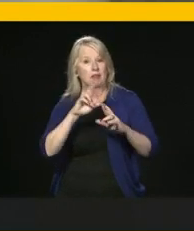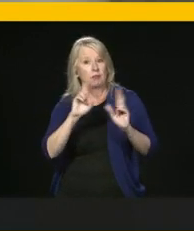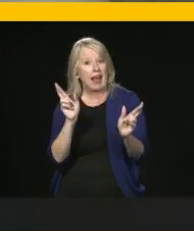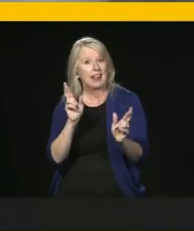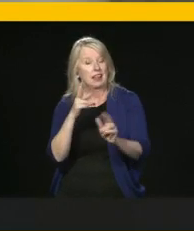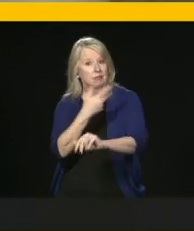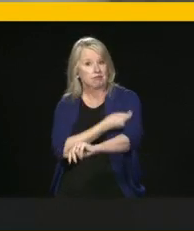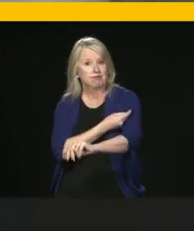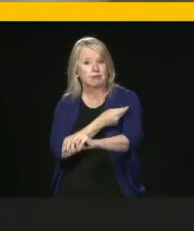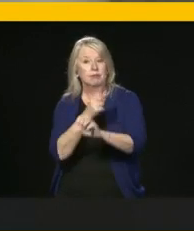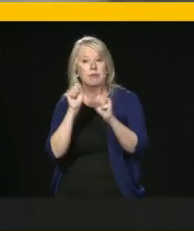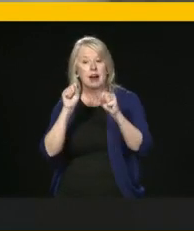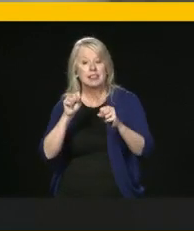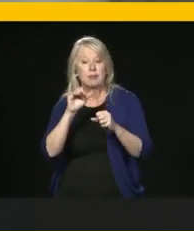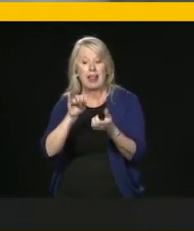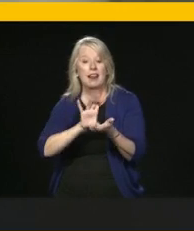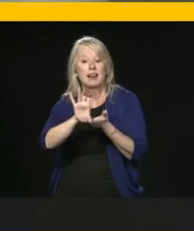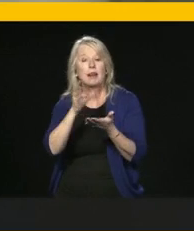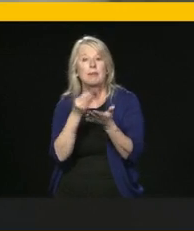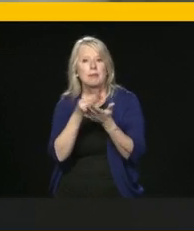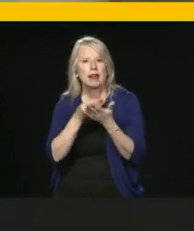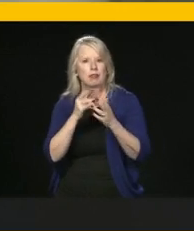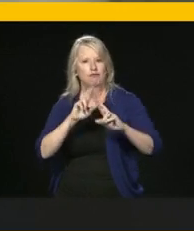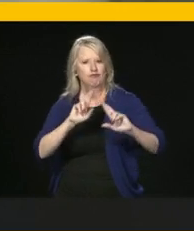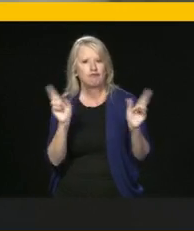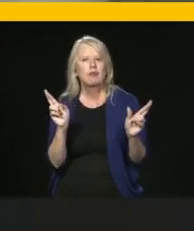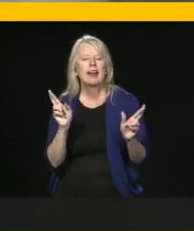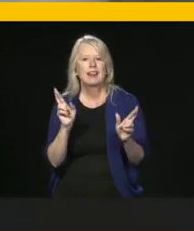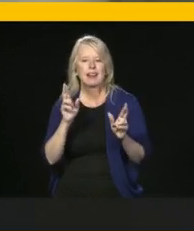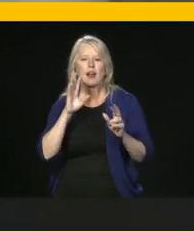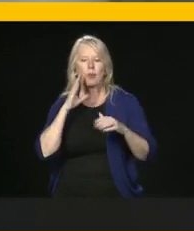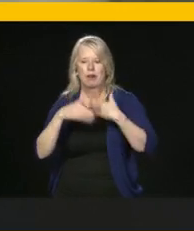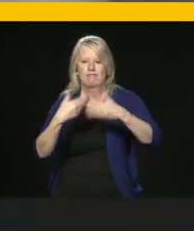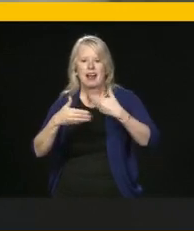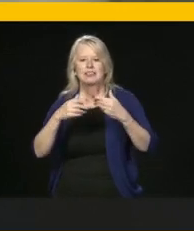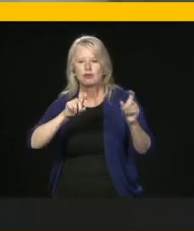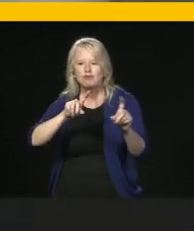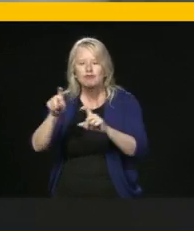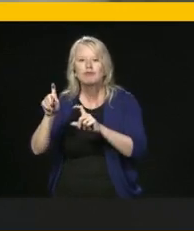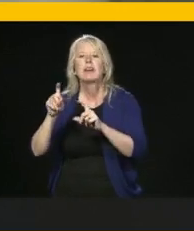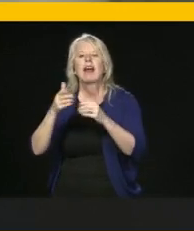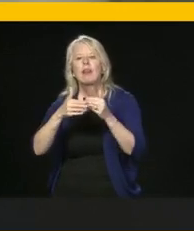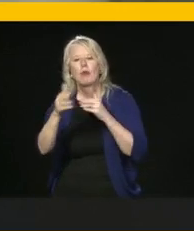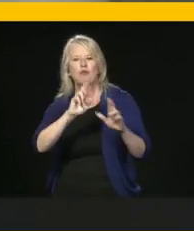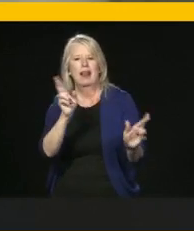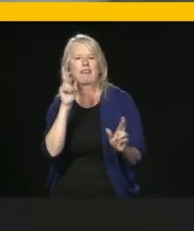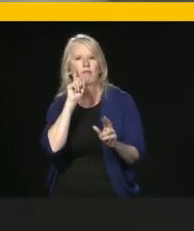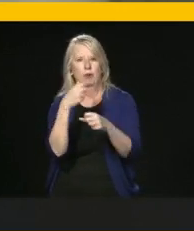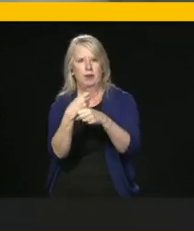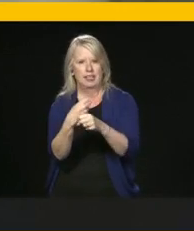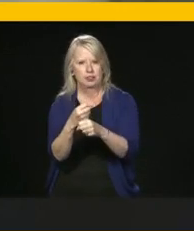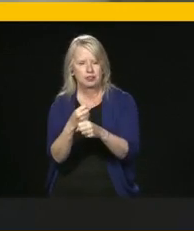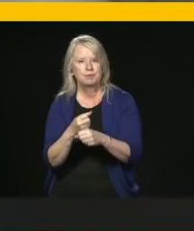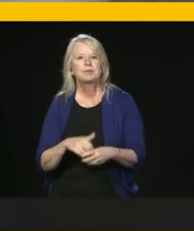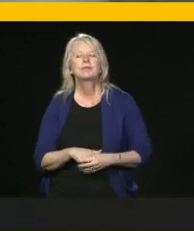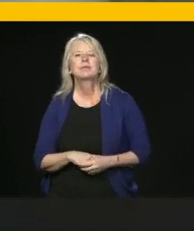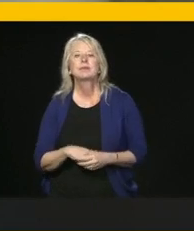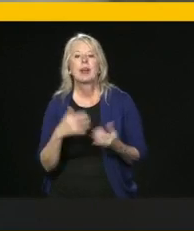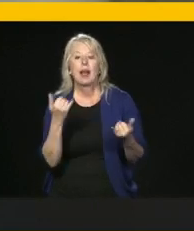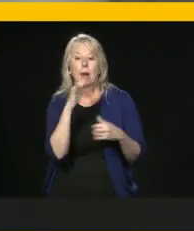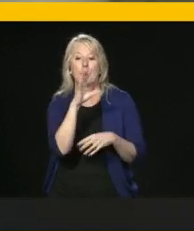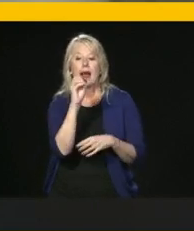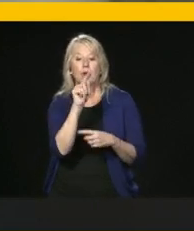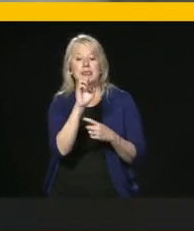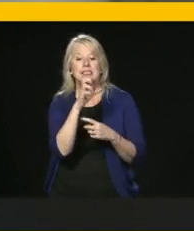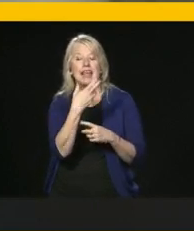accelerate clinical trials and then production. Meanwhile, the biotech company Abcellera will use its